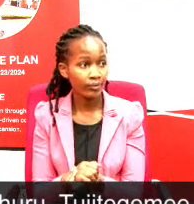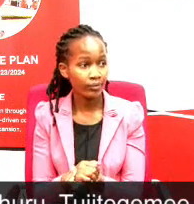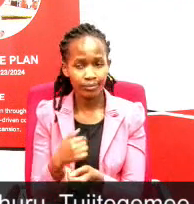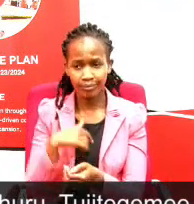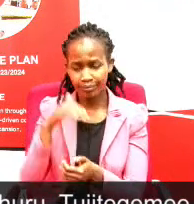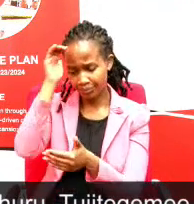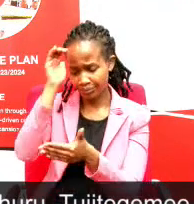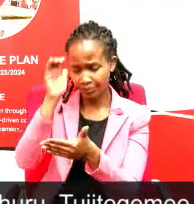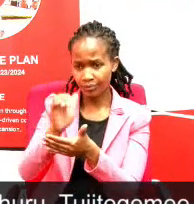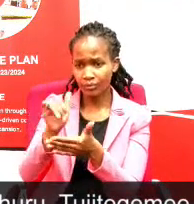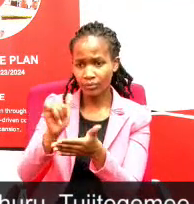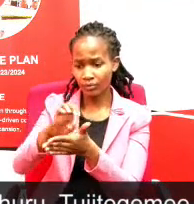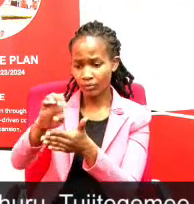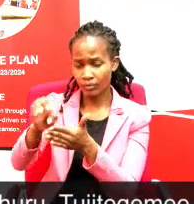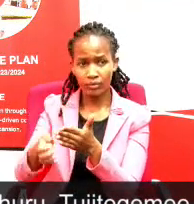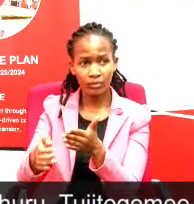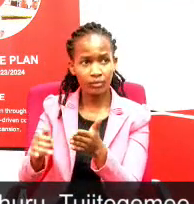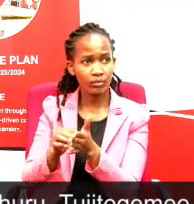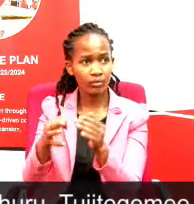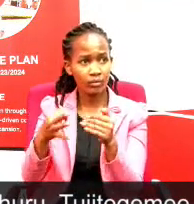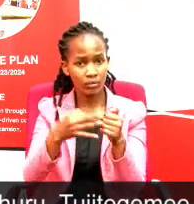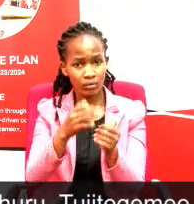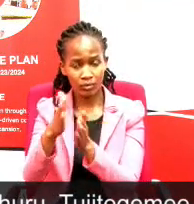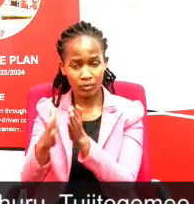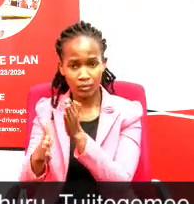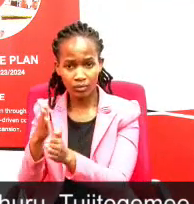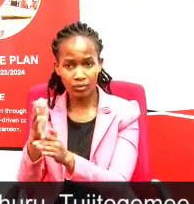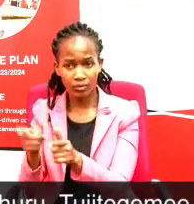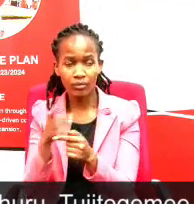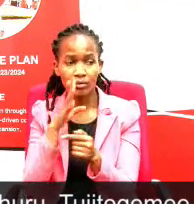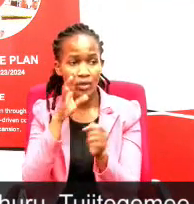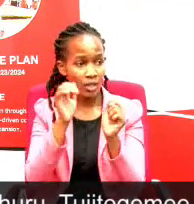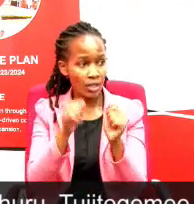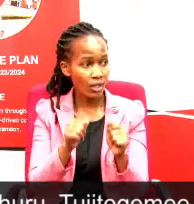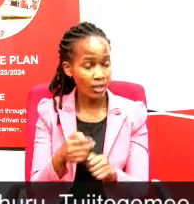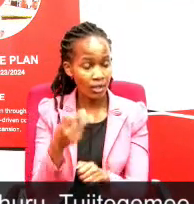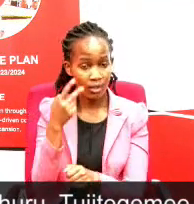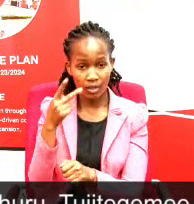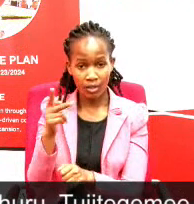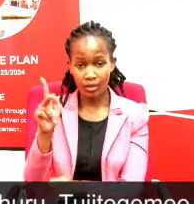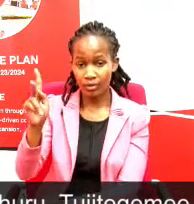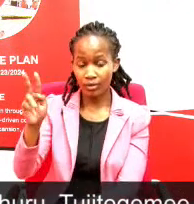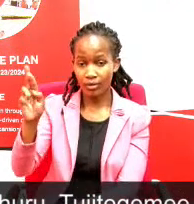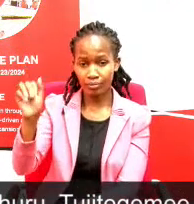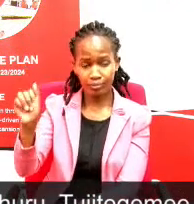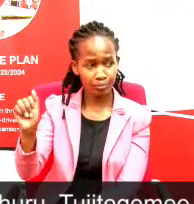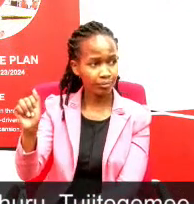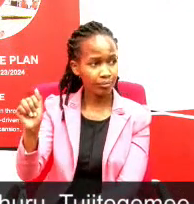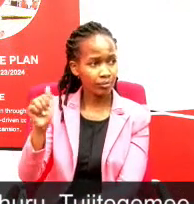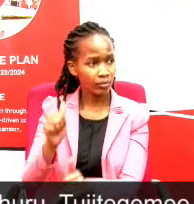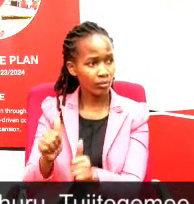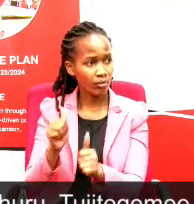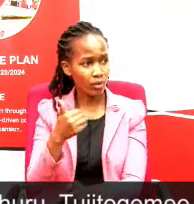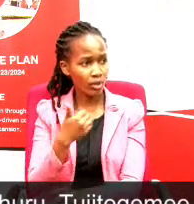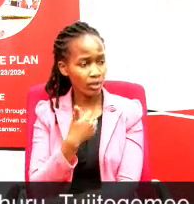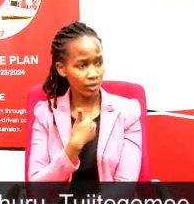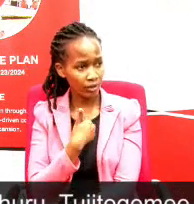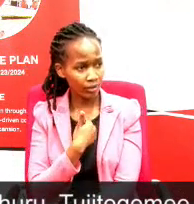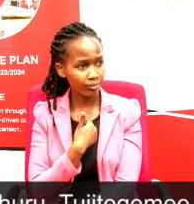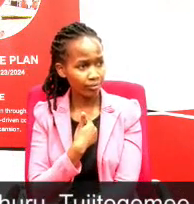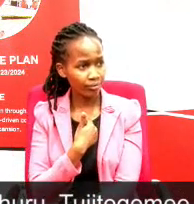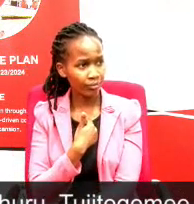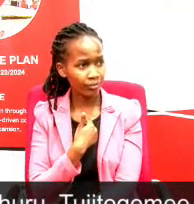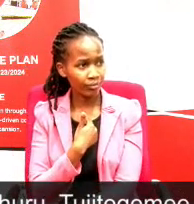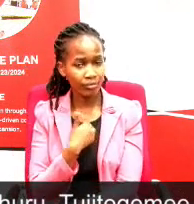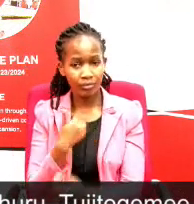I believe that at the end of the 8th corporate plan, I should be able to see a KRA that has